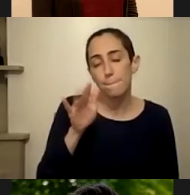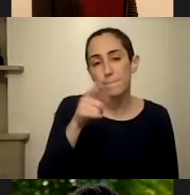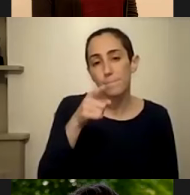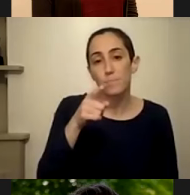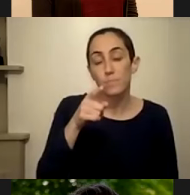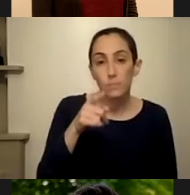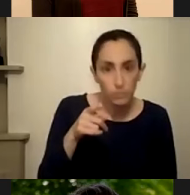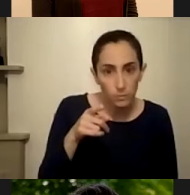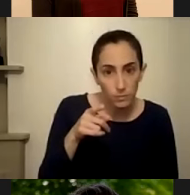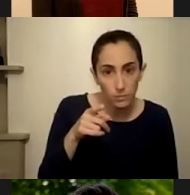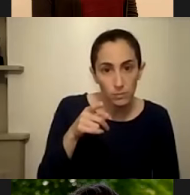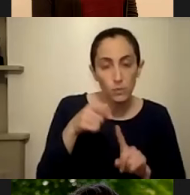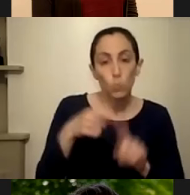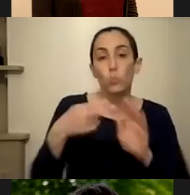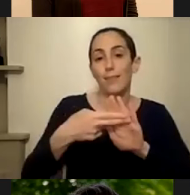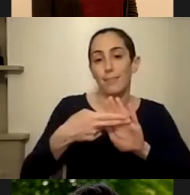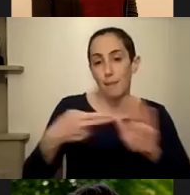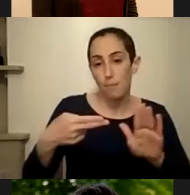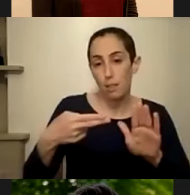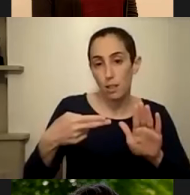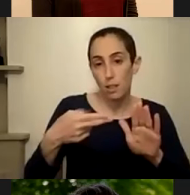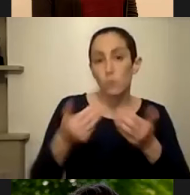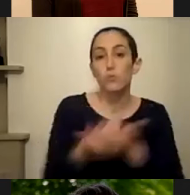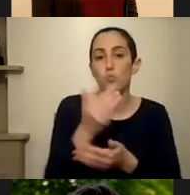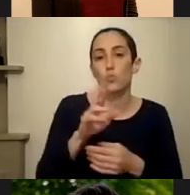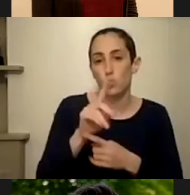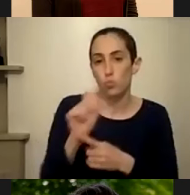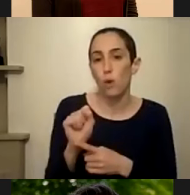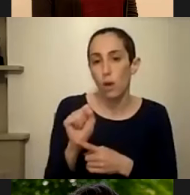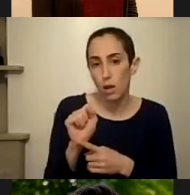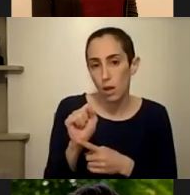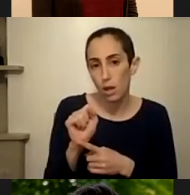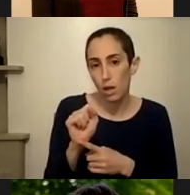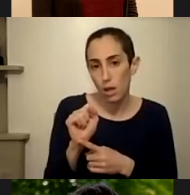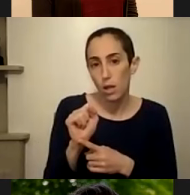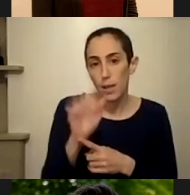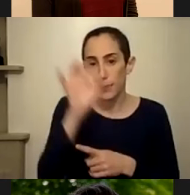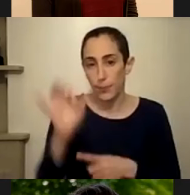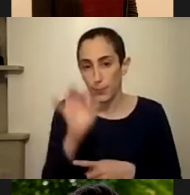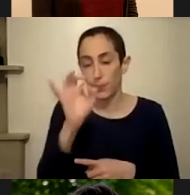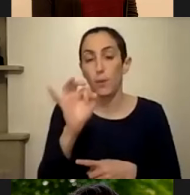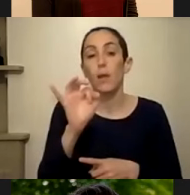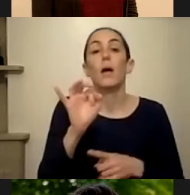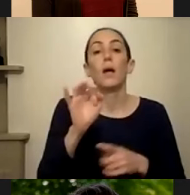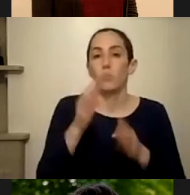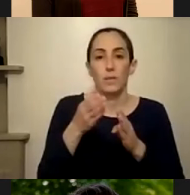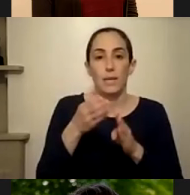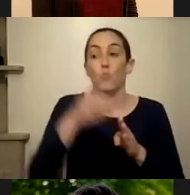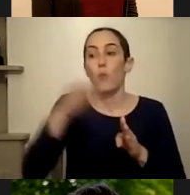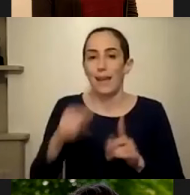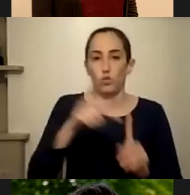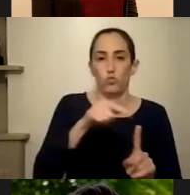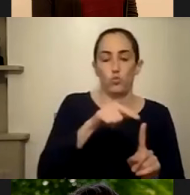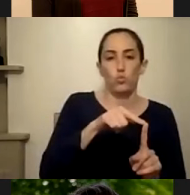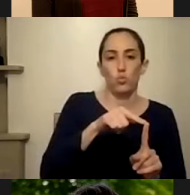immunogold labeled new rods is sitting right next to the native rods. So this is the outer segment region. They